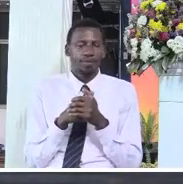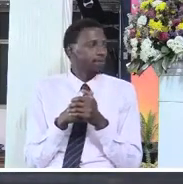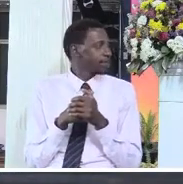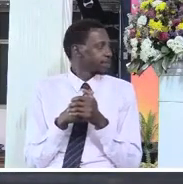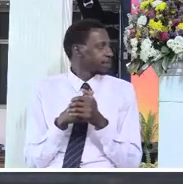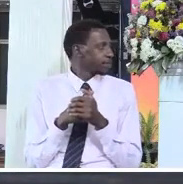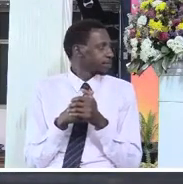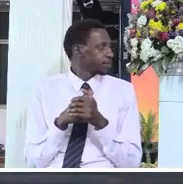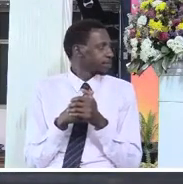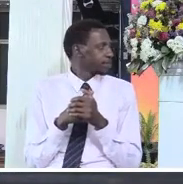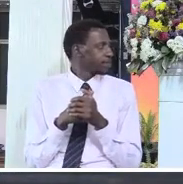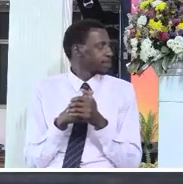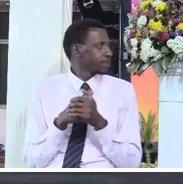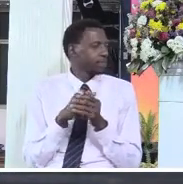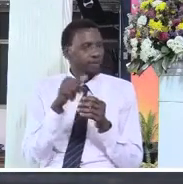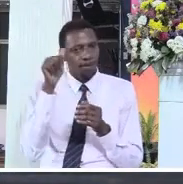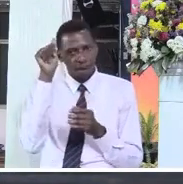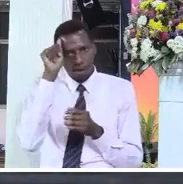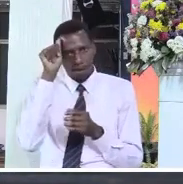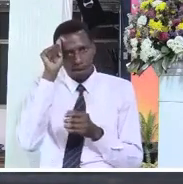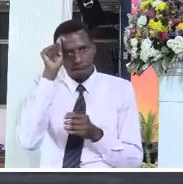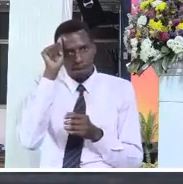the academic, which I've mentioned,